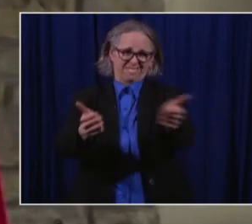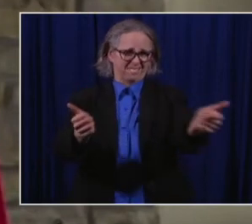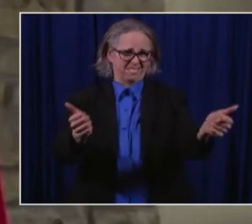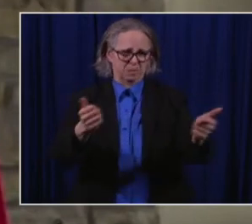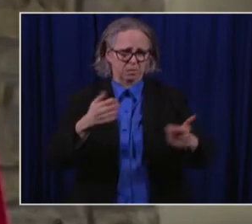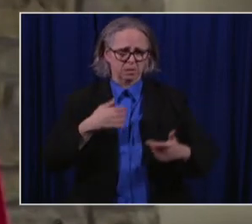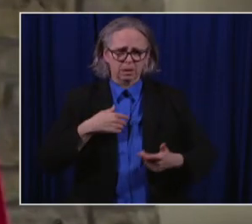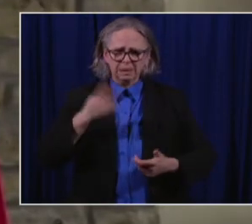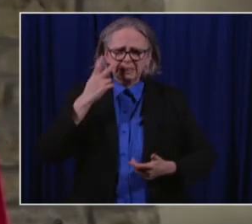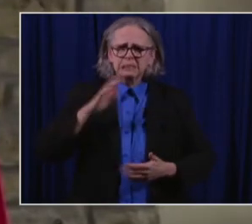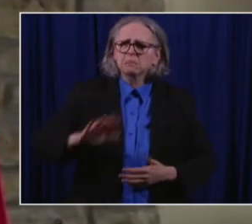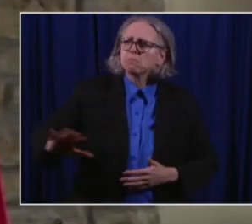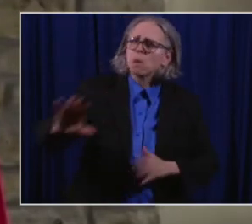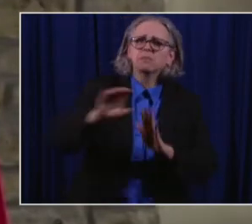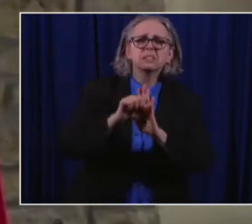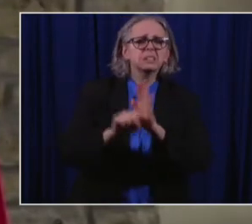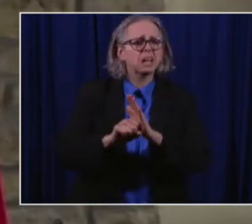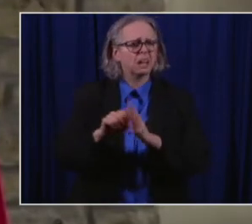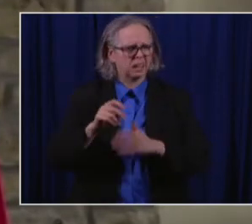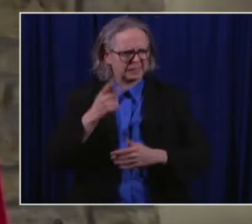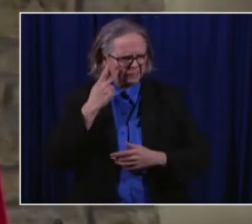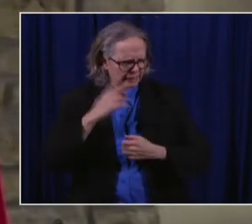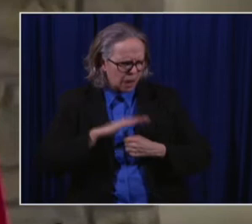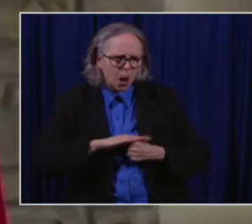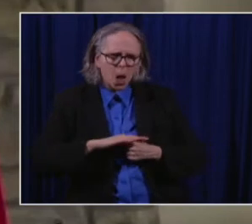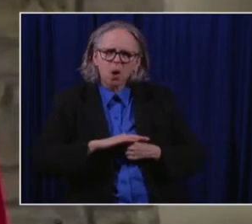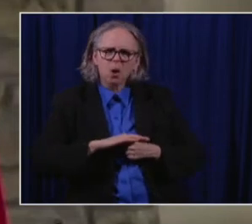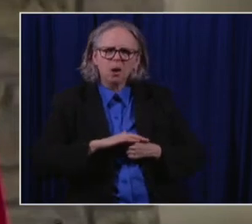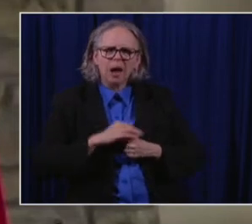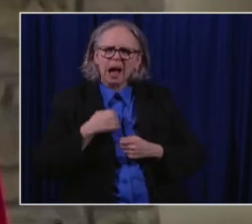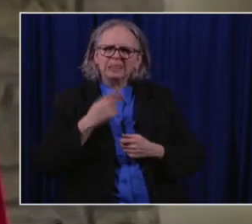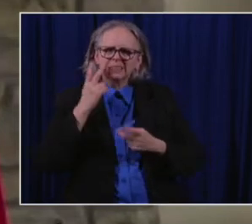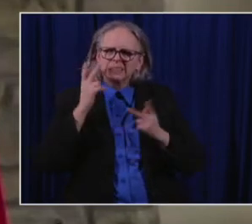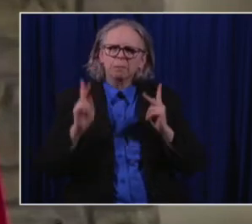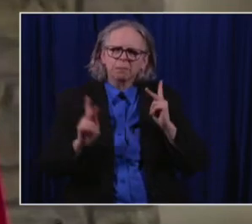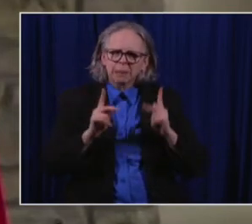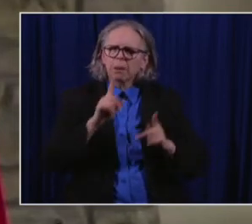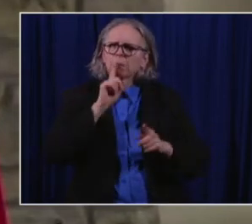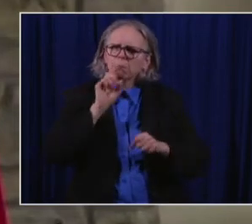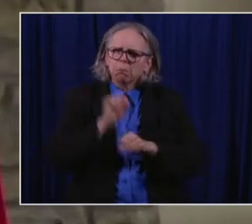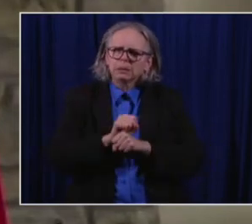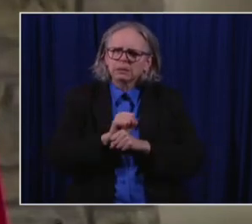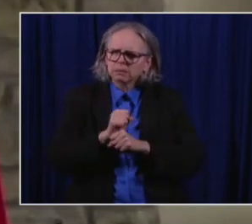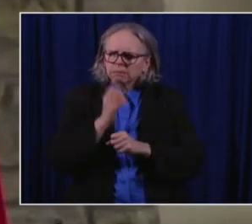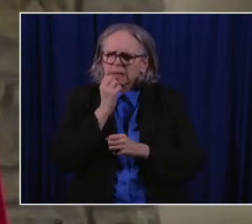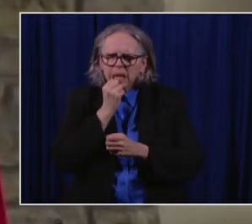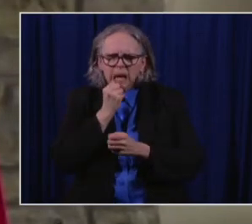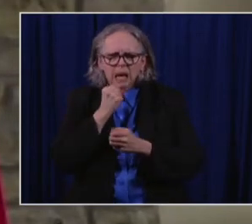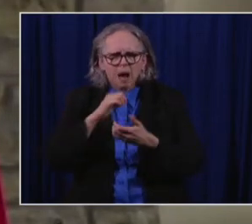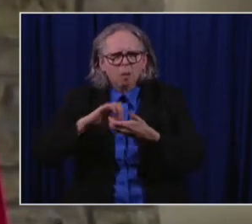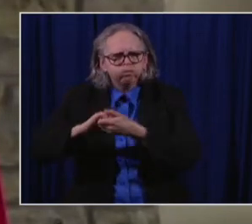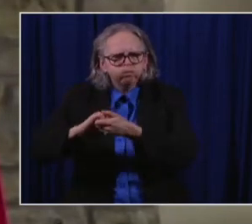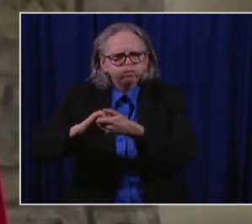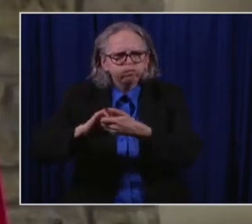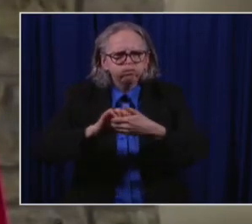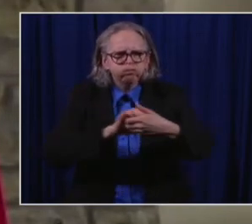the local level. You're seeing people come together. John, I've had the occasion to talk to leaders in Darke